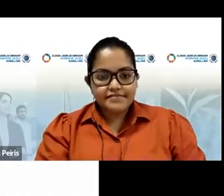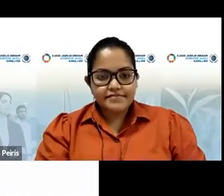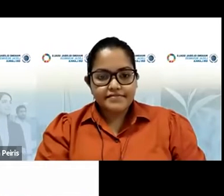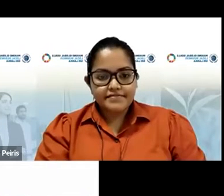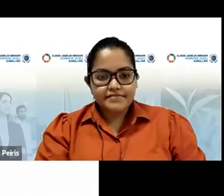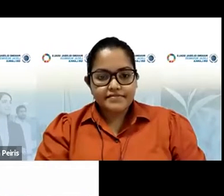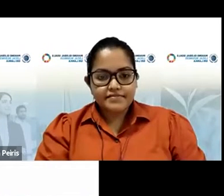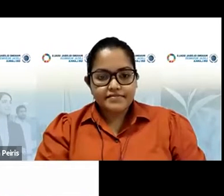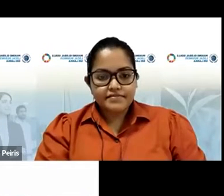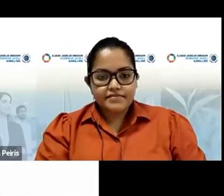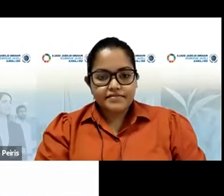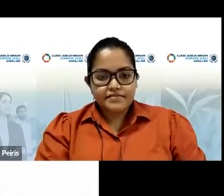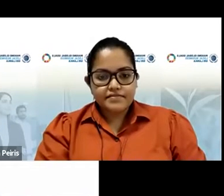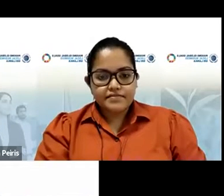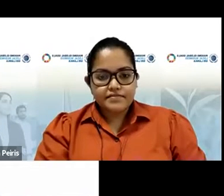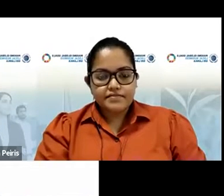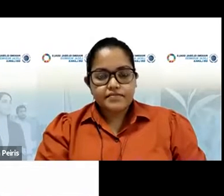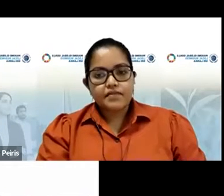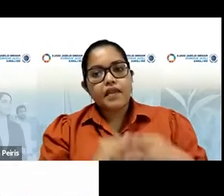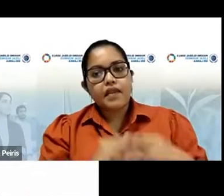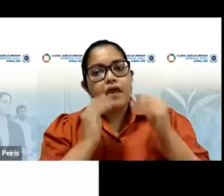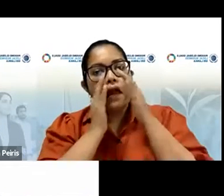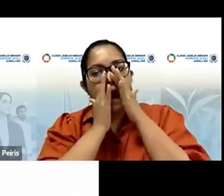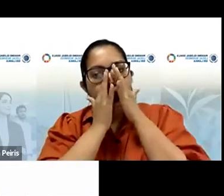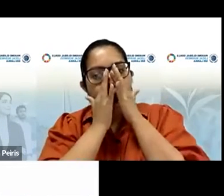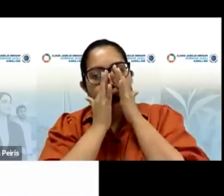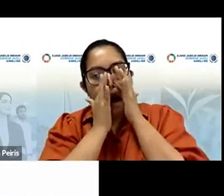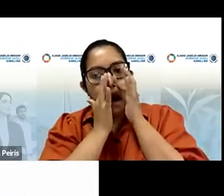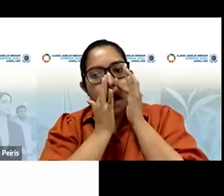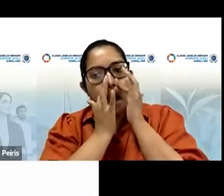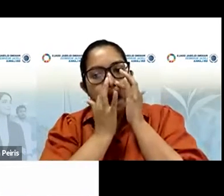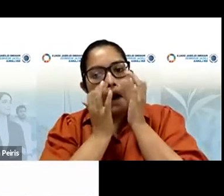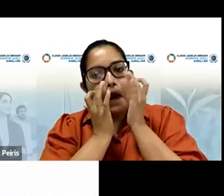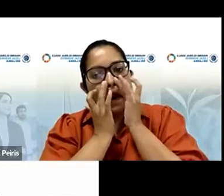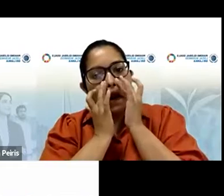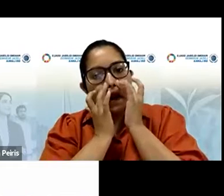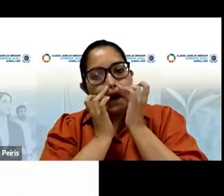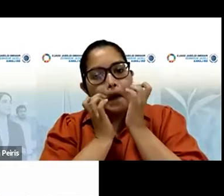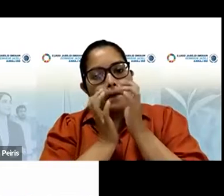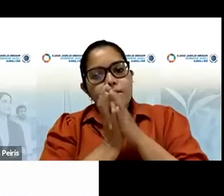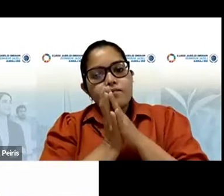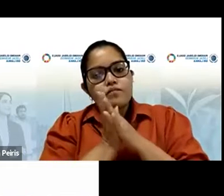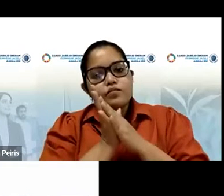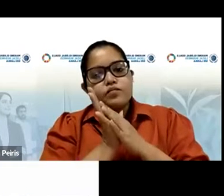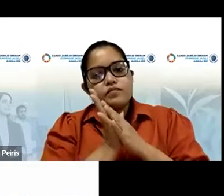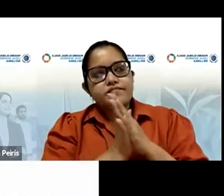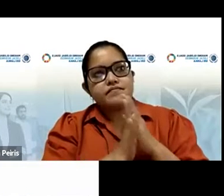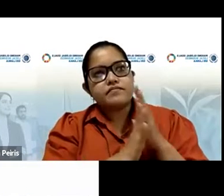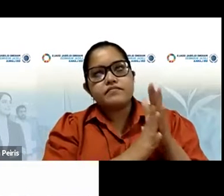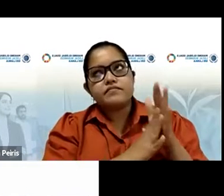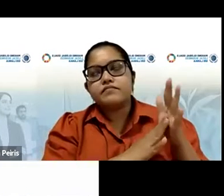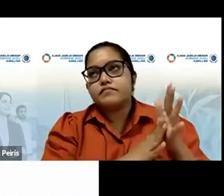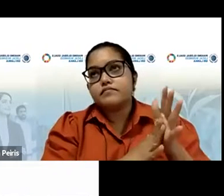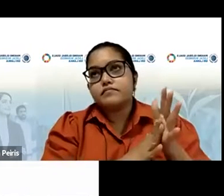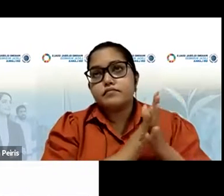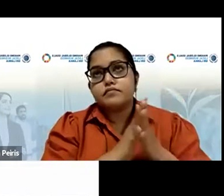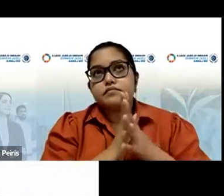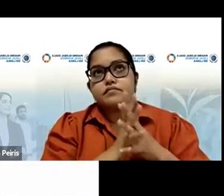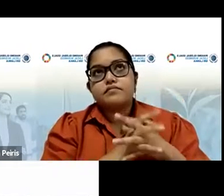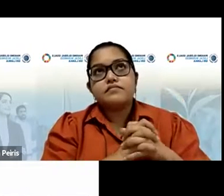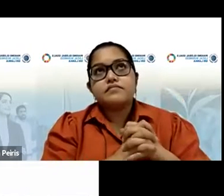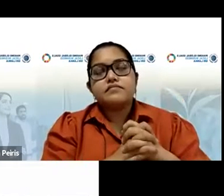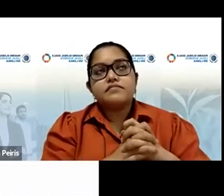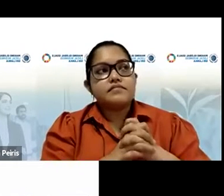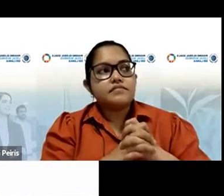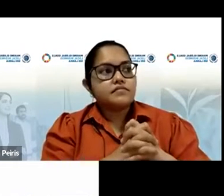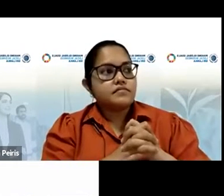a more comprehensive way, and that defines you as a leader. Trying to make a difference